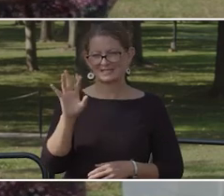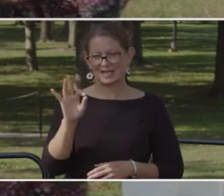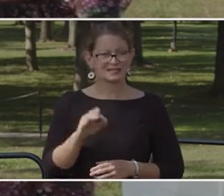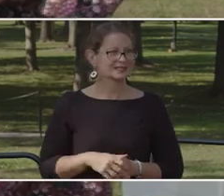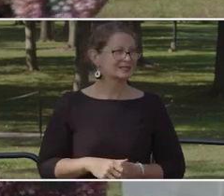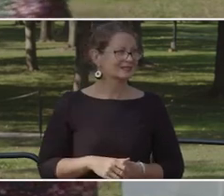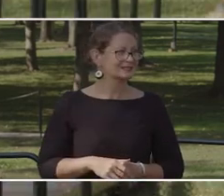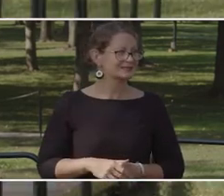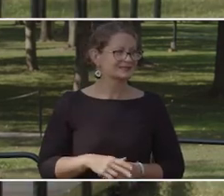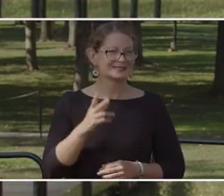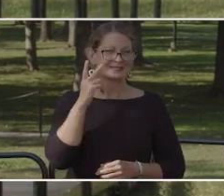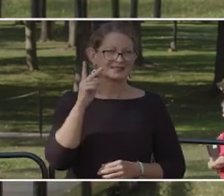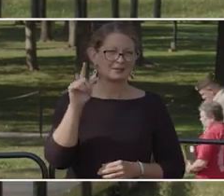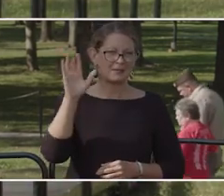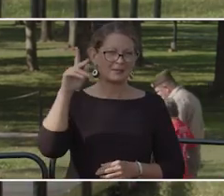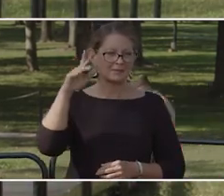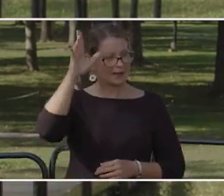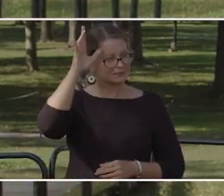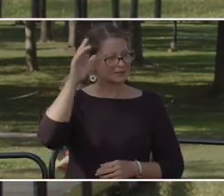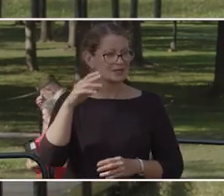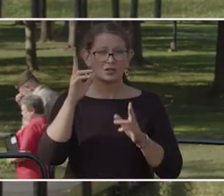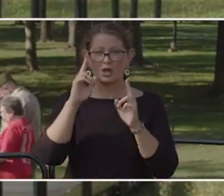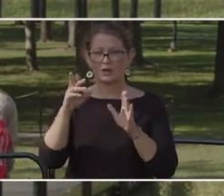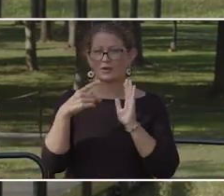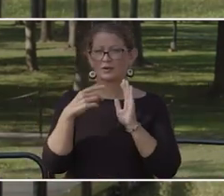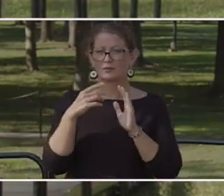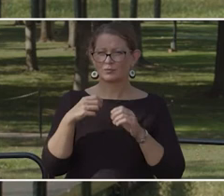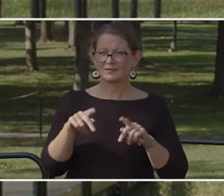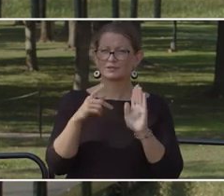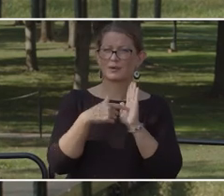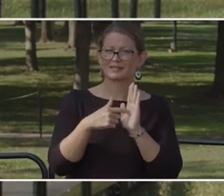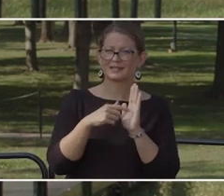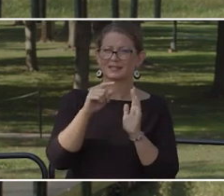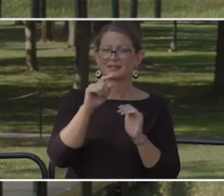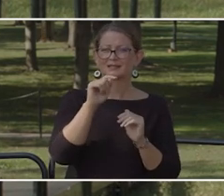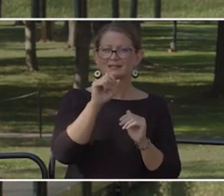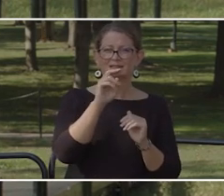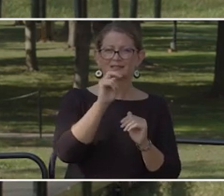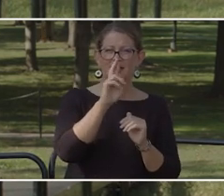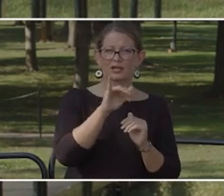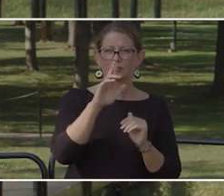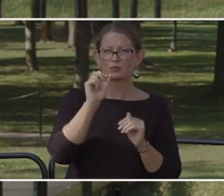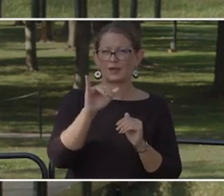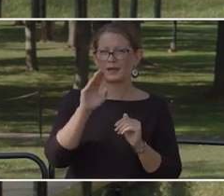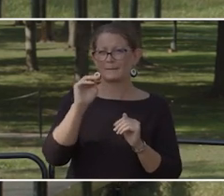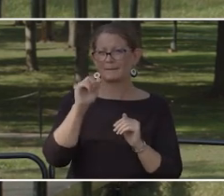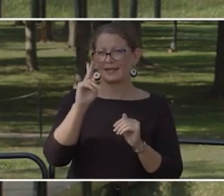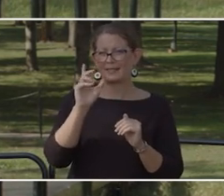68-69. Missy Pops. It's an honor and a privilege to represent the family of Teddy Ray Matney, U.S. Army,